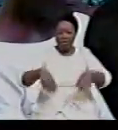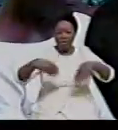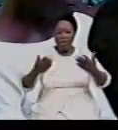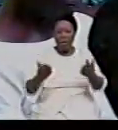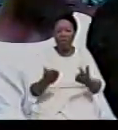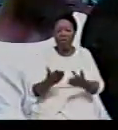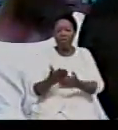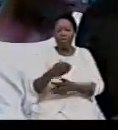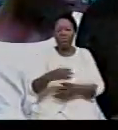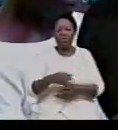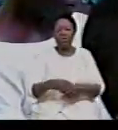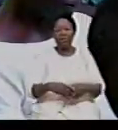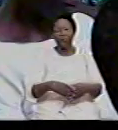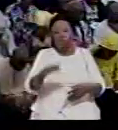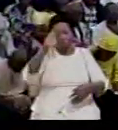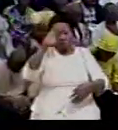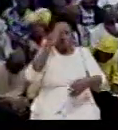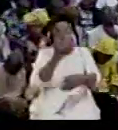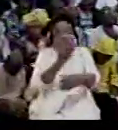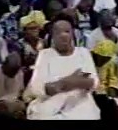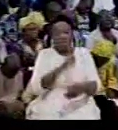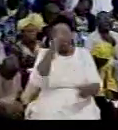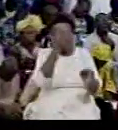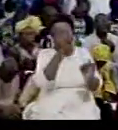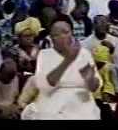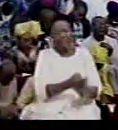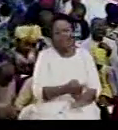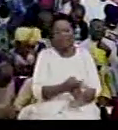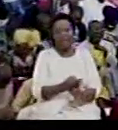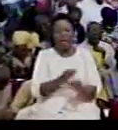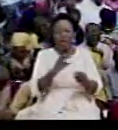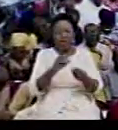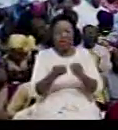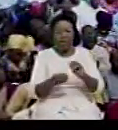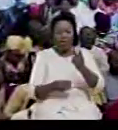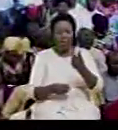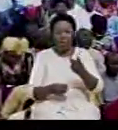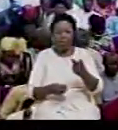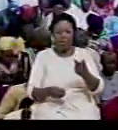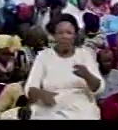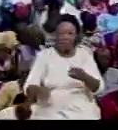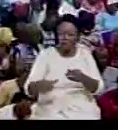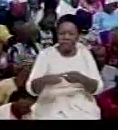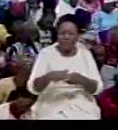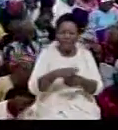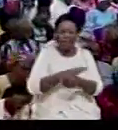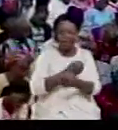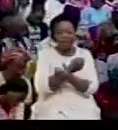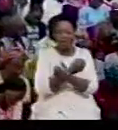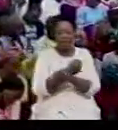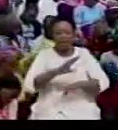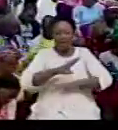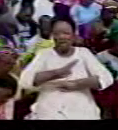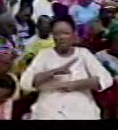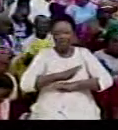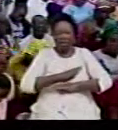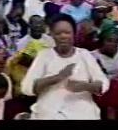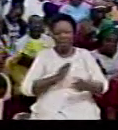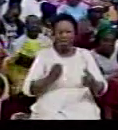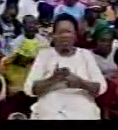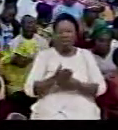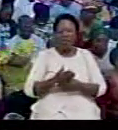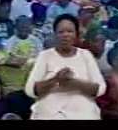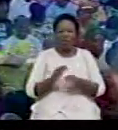faith. Number two, full satisfaction through similar faith. Number